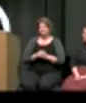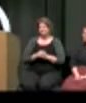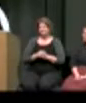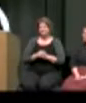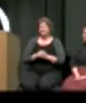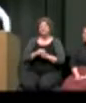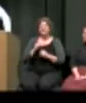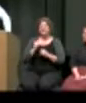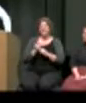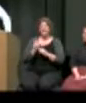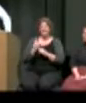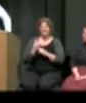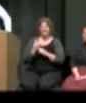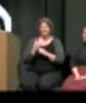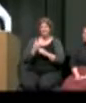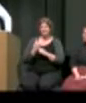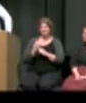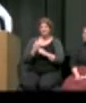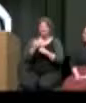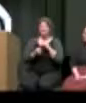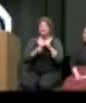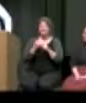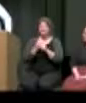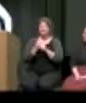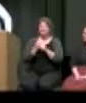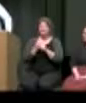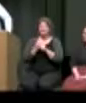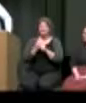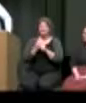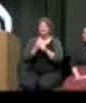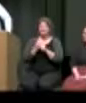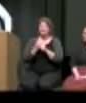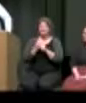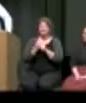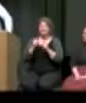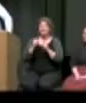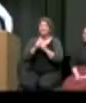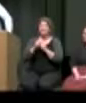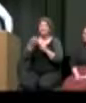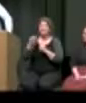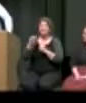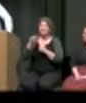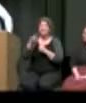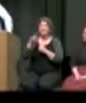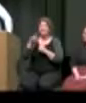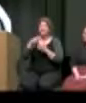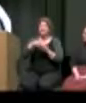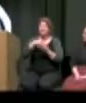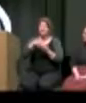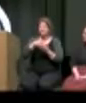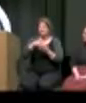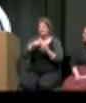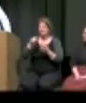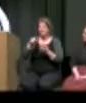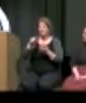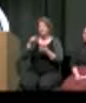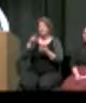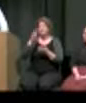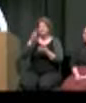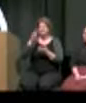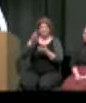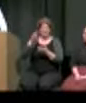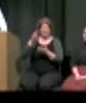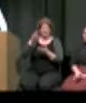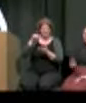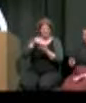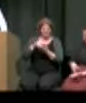All right, so that was last year. This year, with the sand dredging, we've already removed 6,000 cubic yards in the